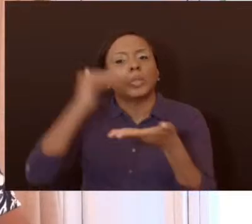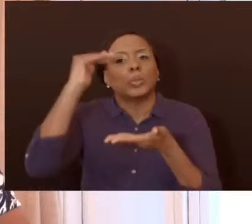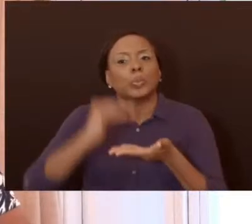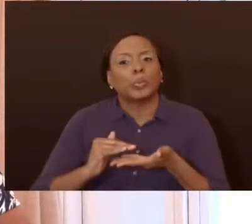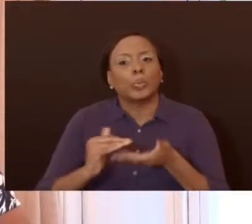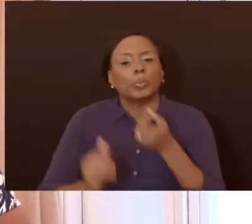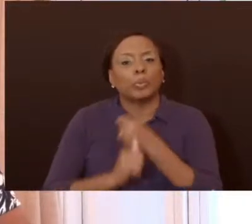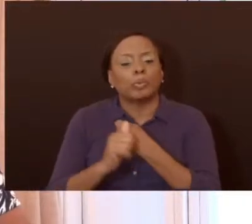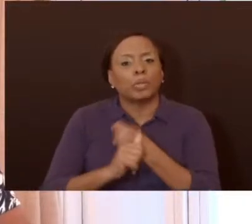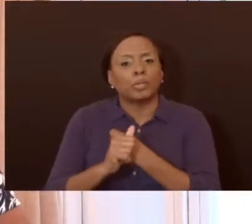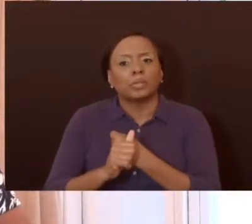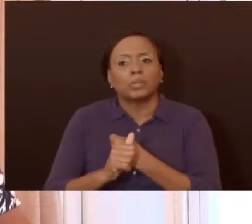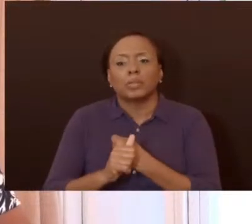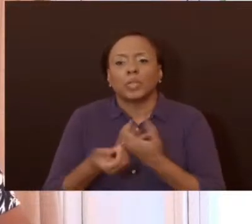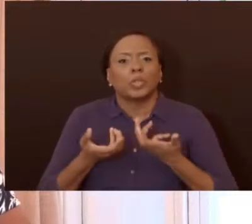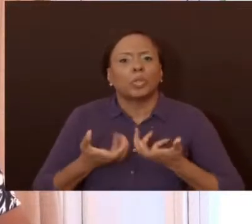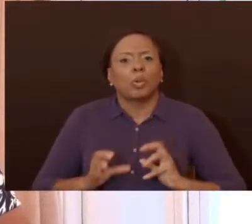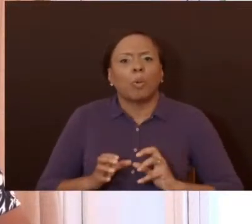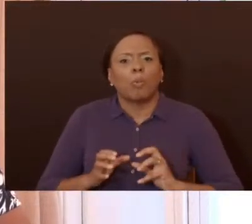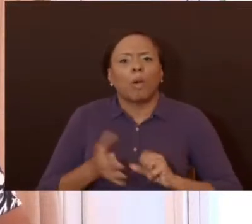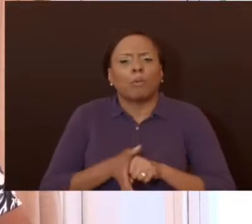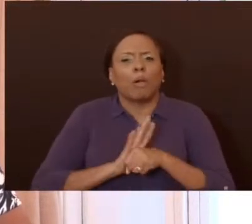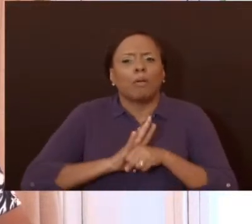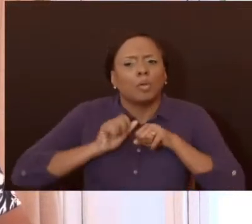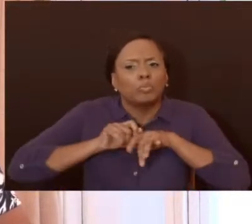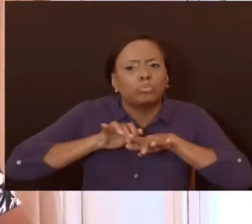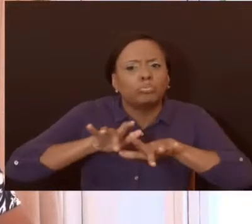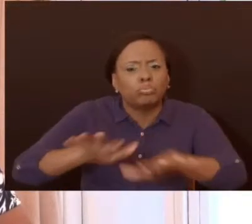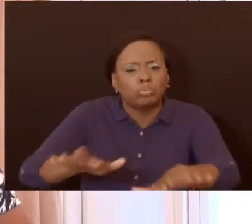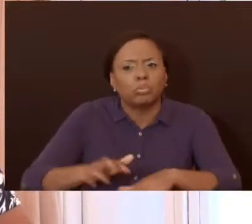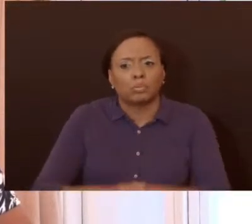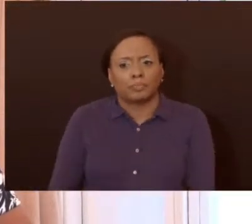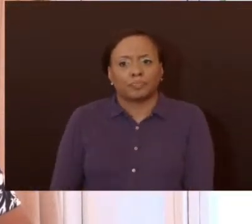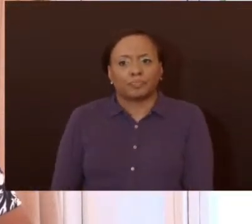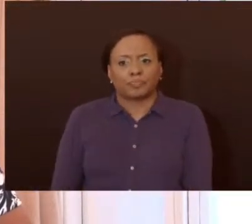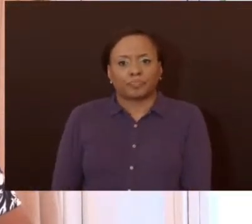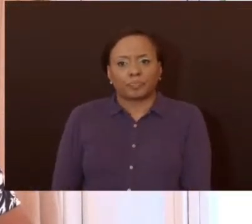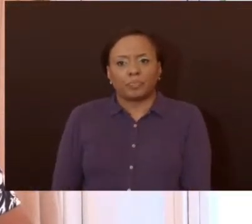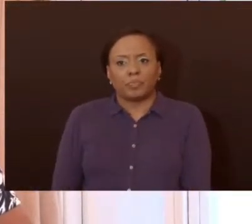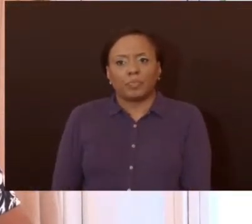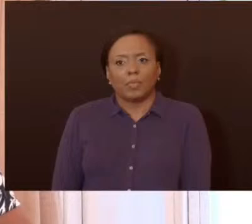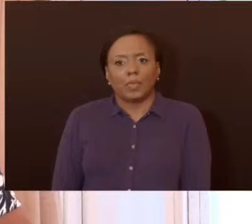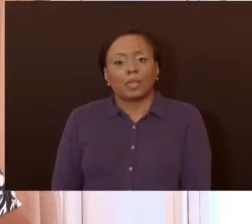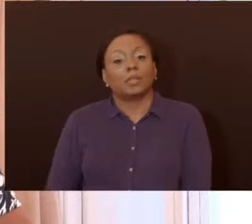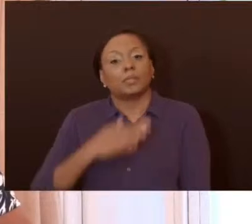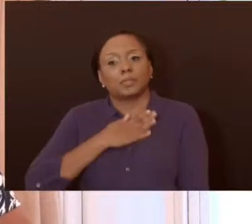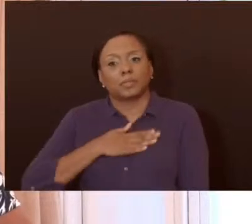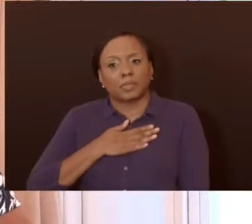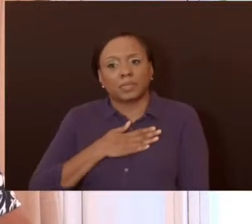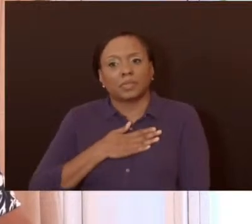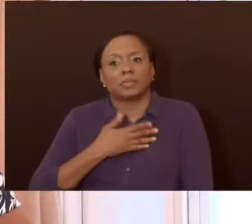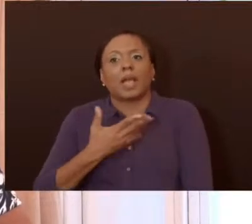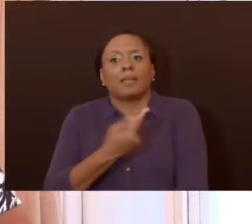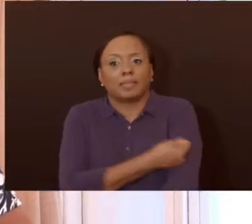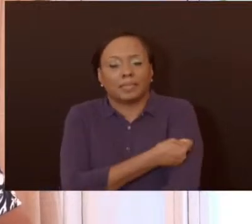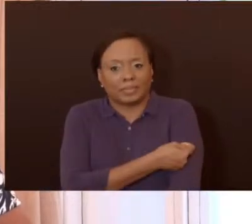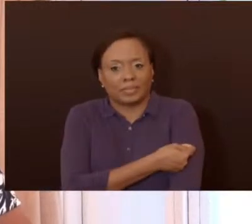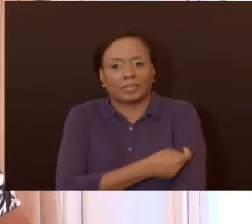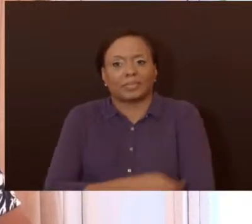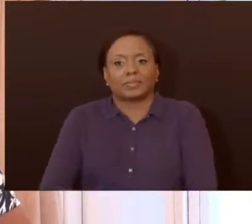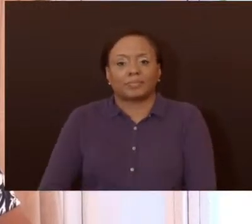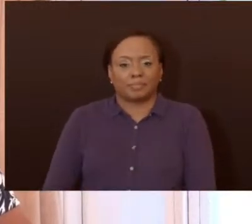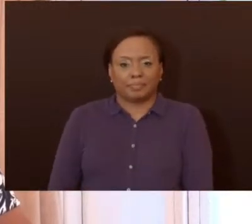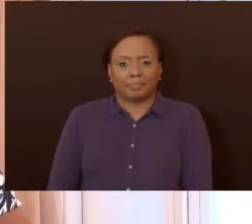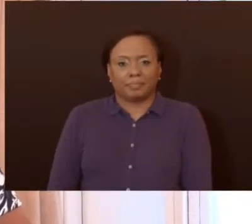spread amongst your families and other vulnerable loved ones by adding that additional layer of getting vaccinated. I will